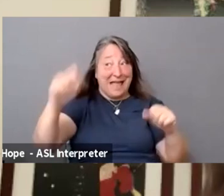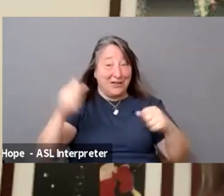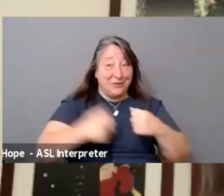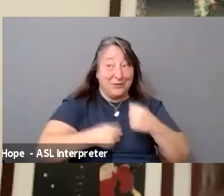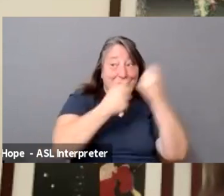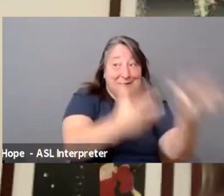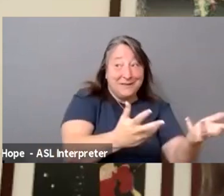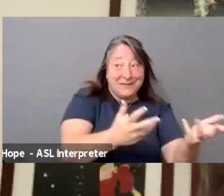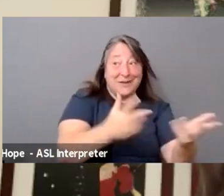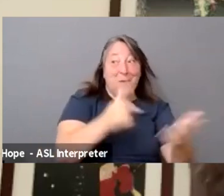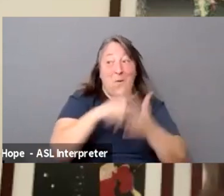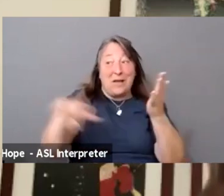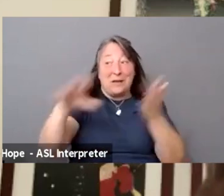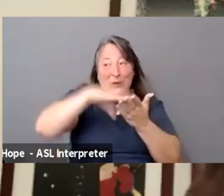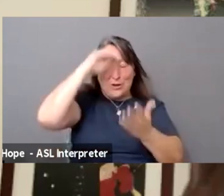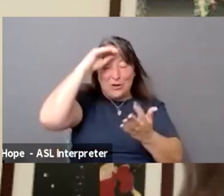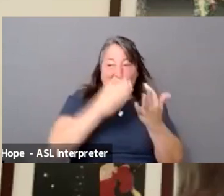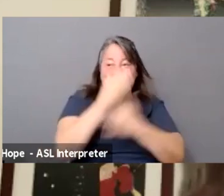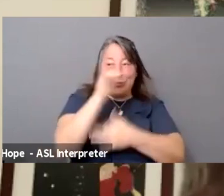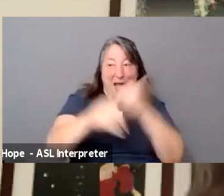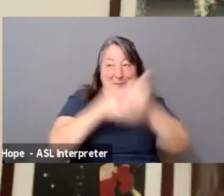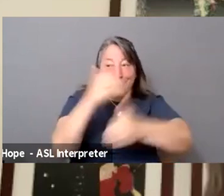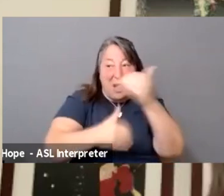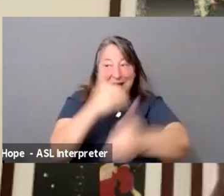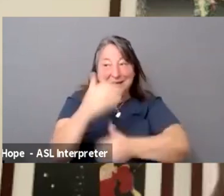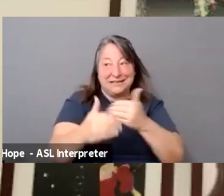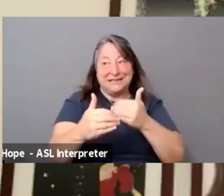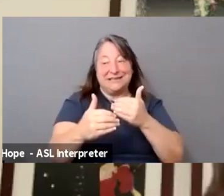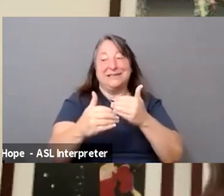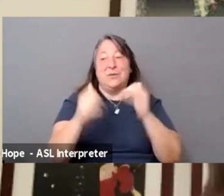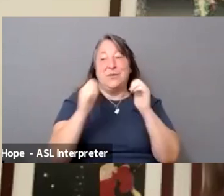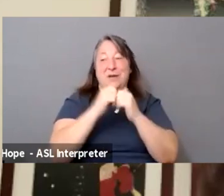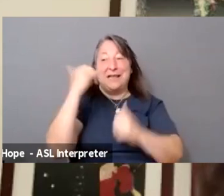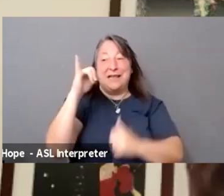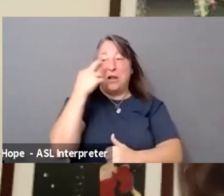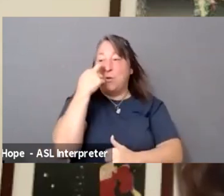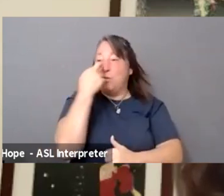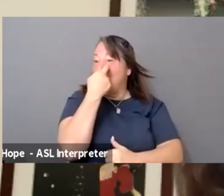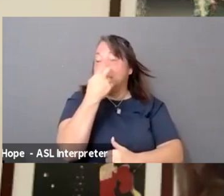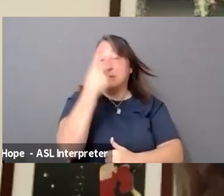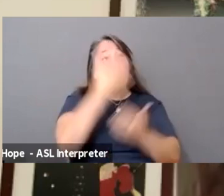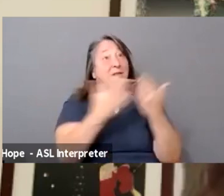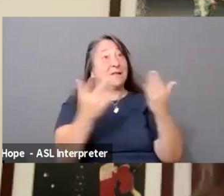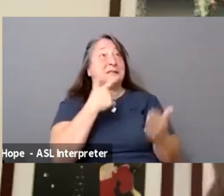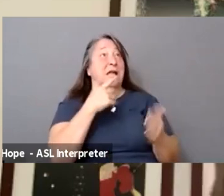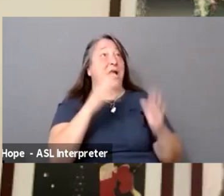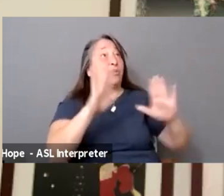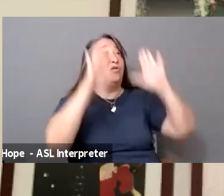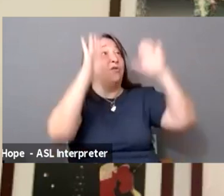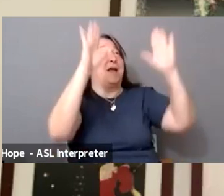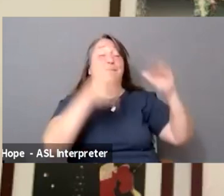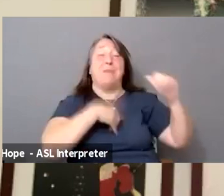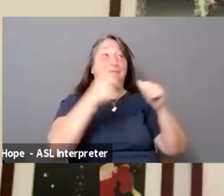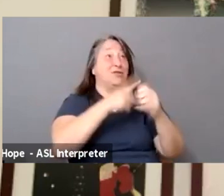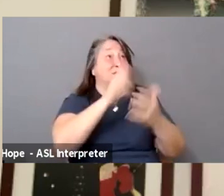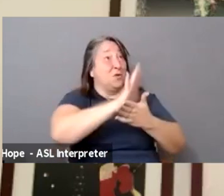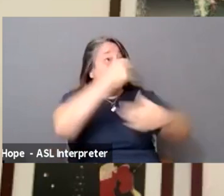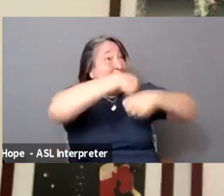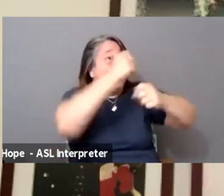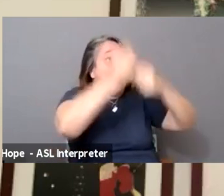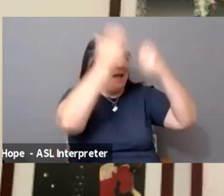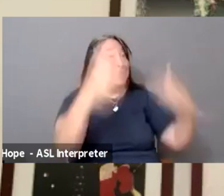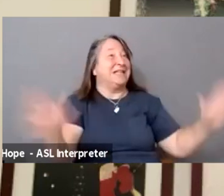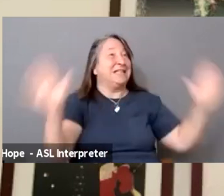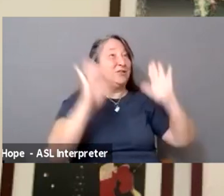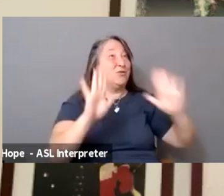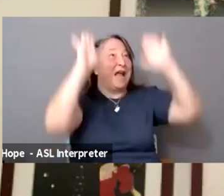through that process, getting to where you are with Yellow Rose. And it's one thing to say, okay, great, I finally got my first film made, but now I need, you